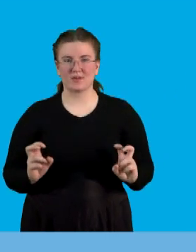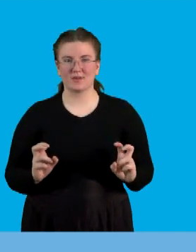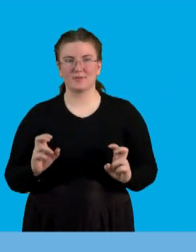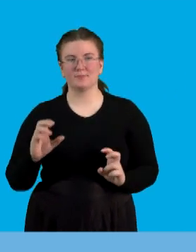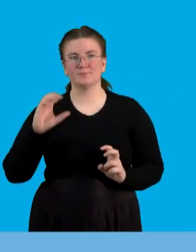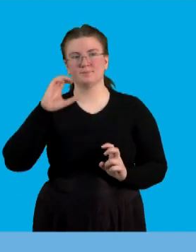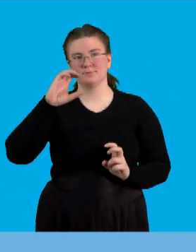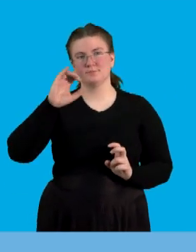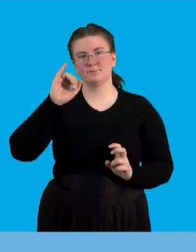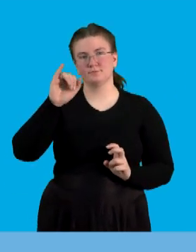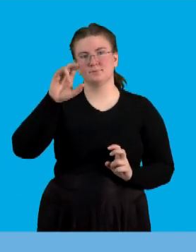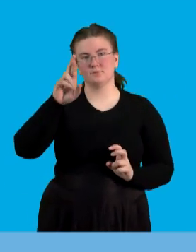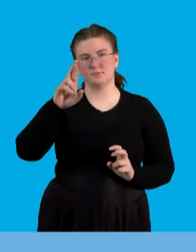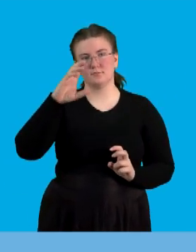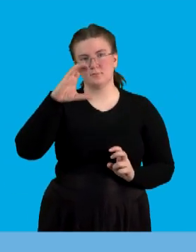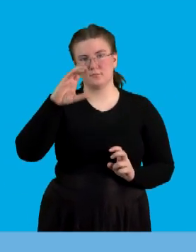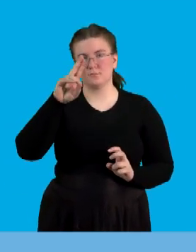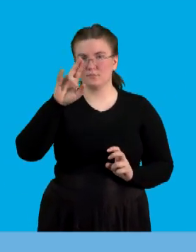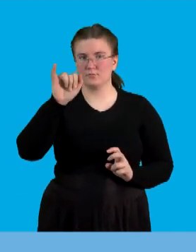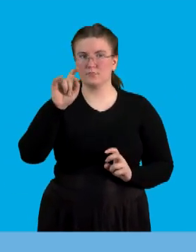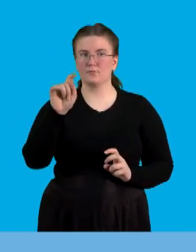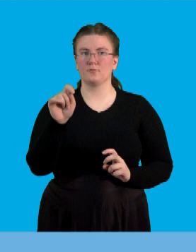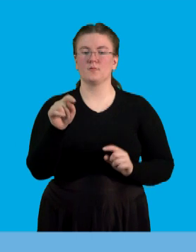electric circuit.